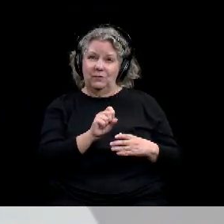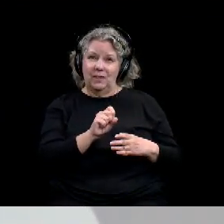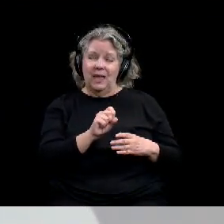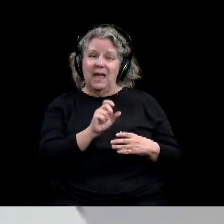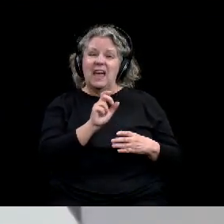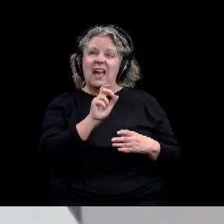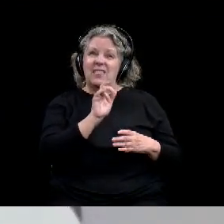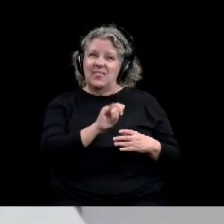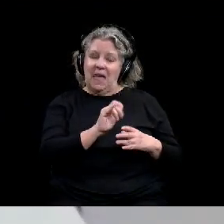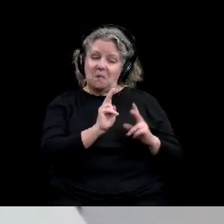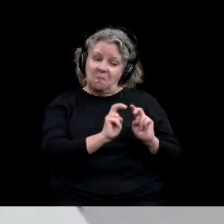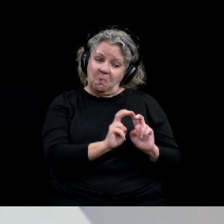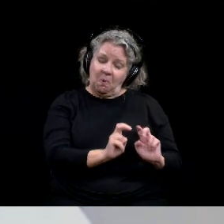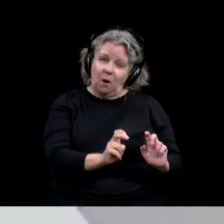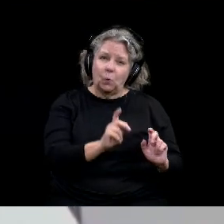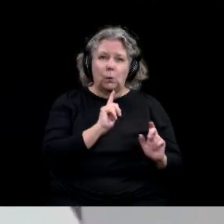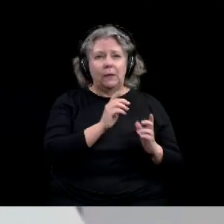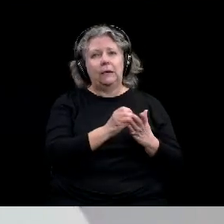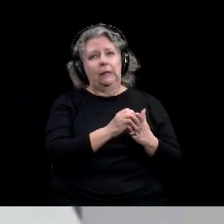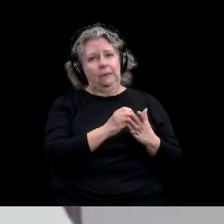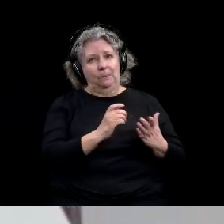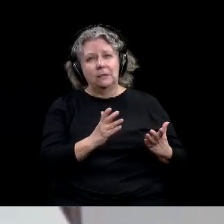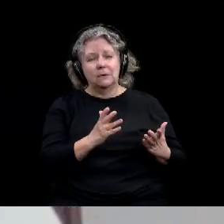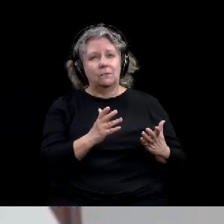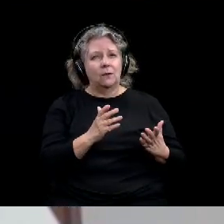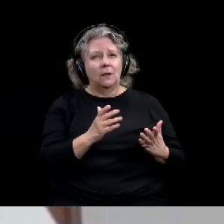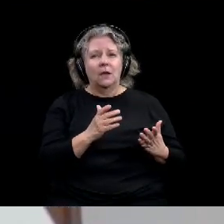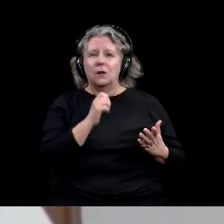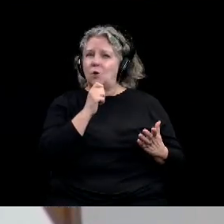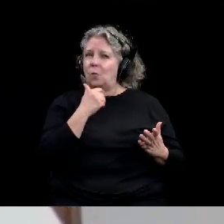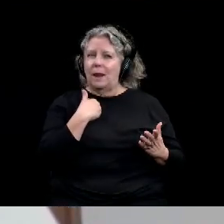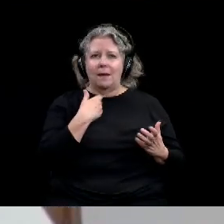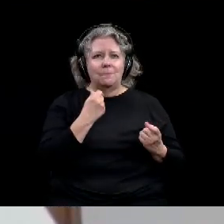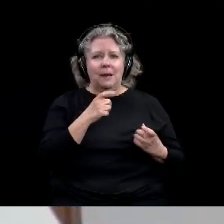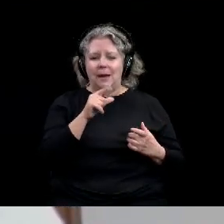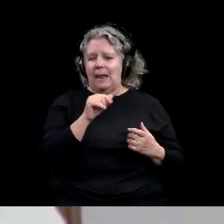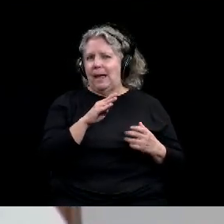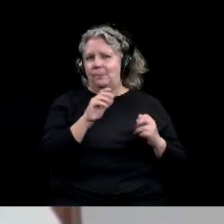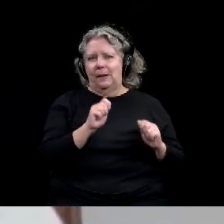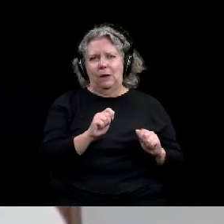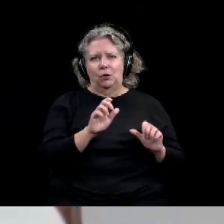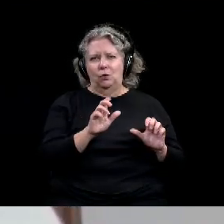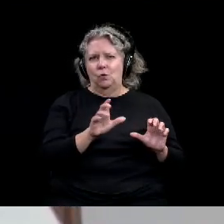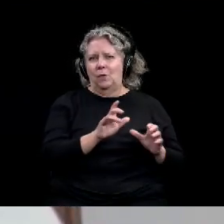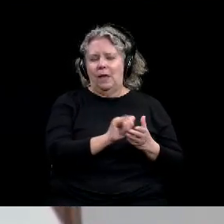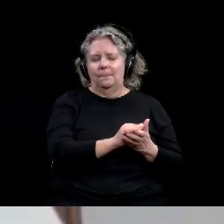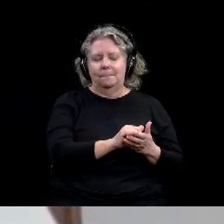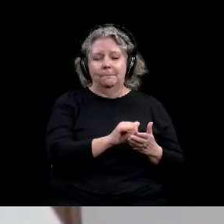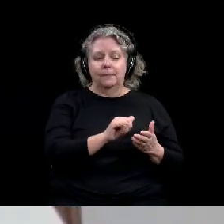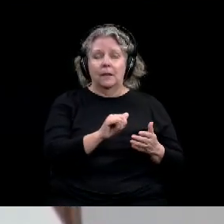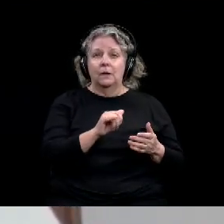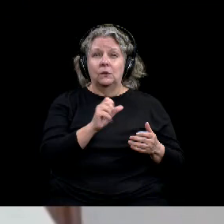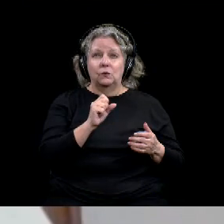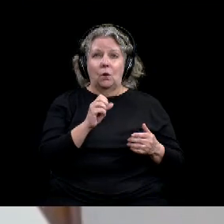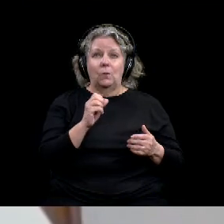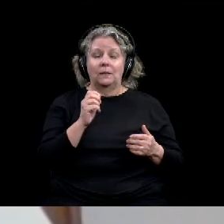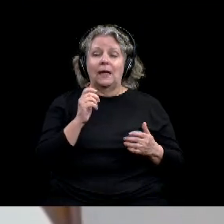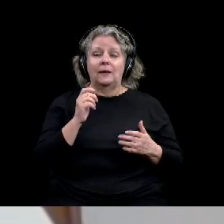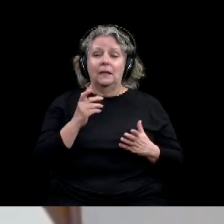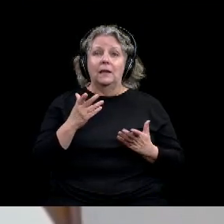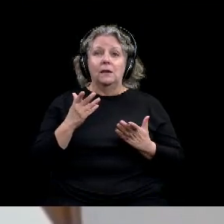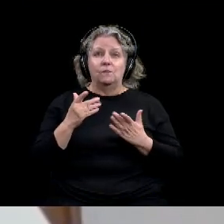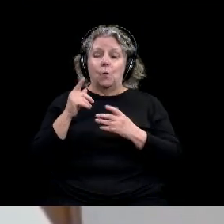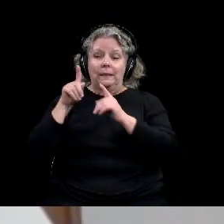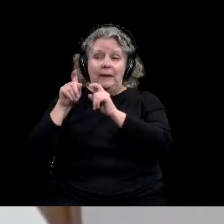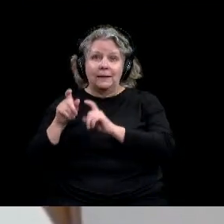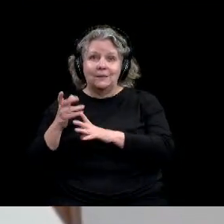where we're looking at 1,000 samples every week from Central Texas. In fact, I think